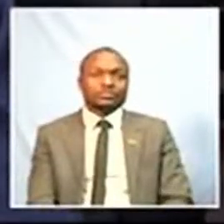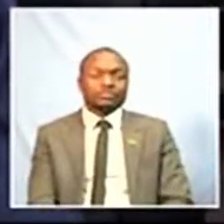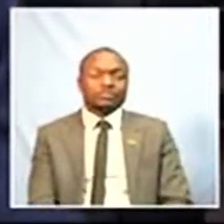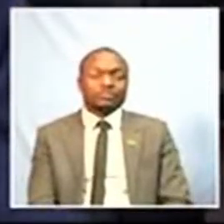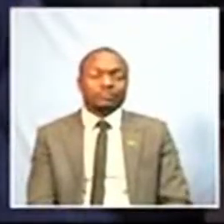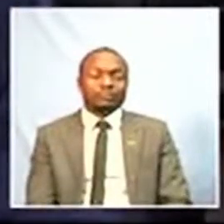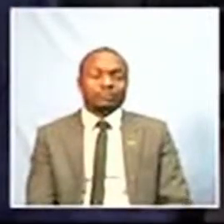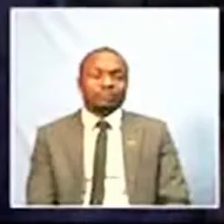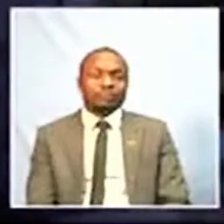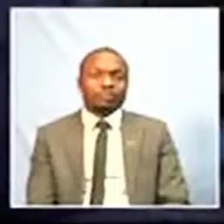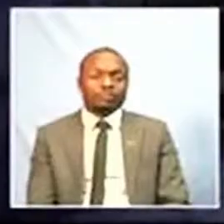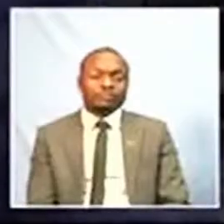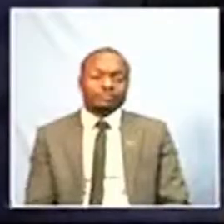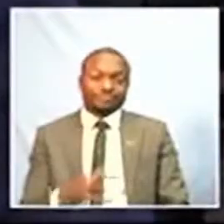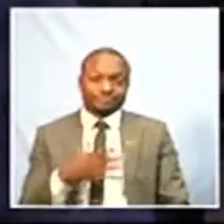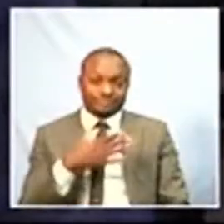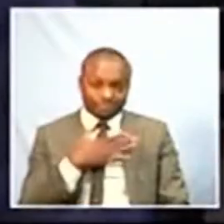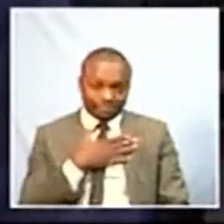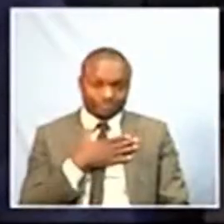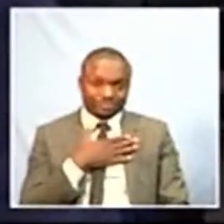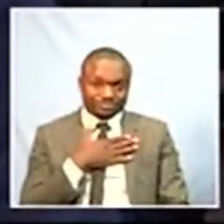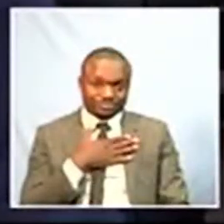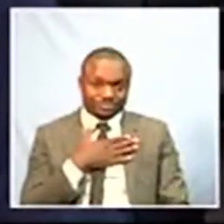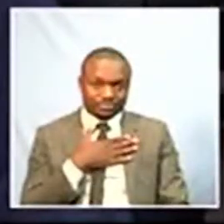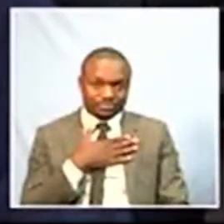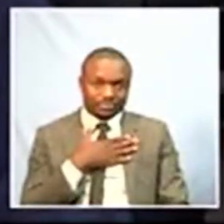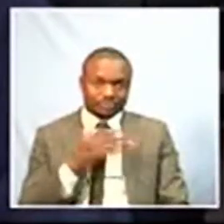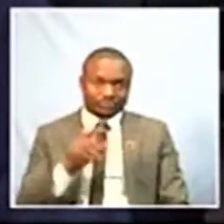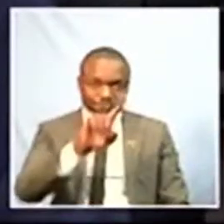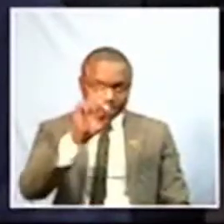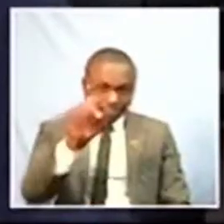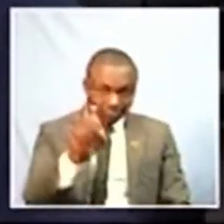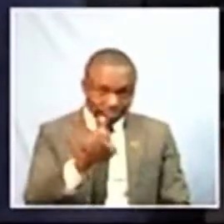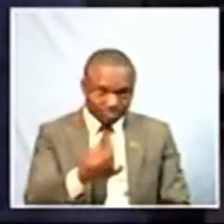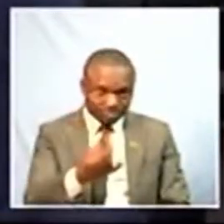Chair, my question to your witness is,